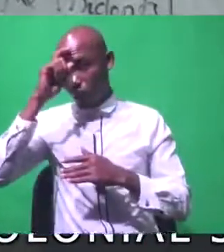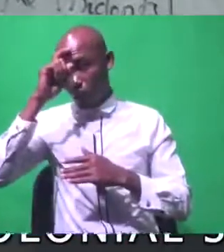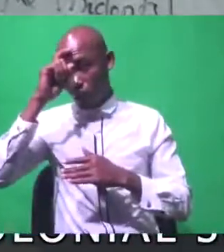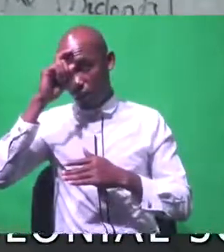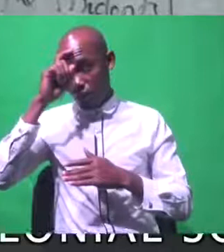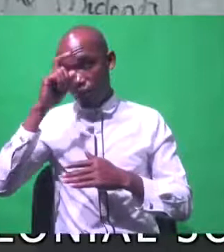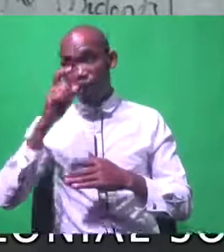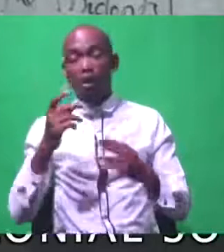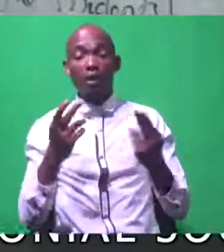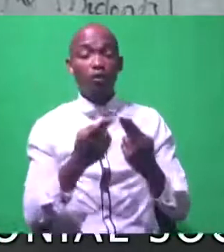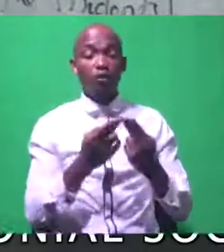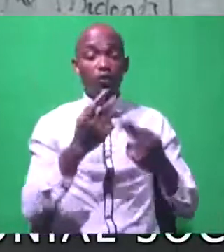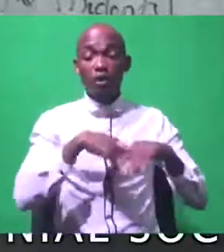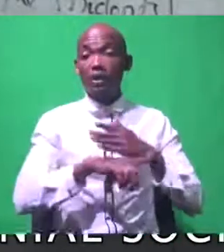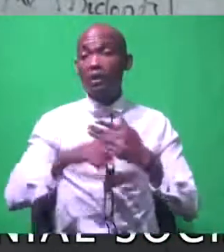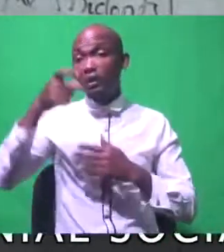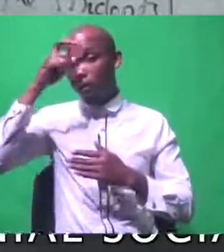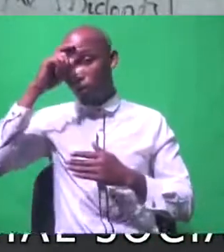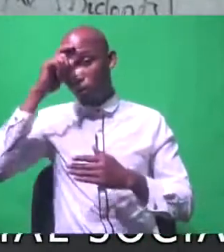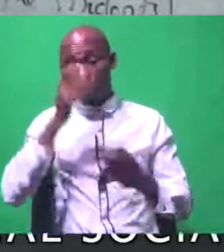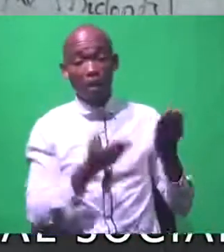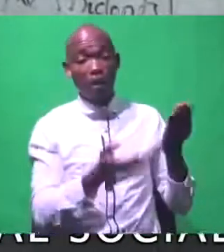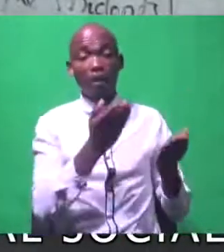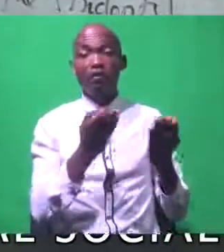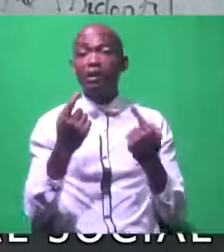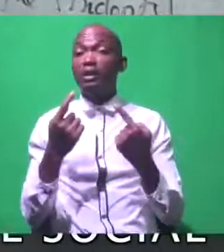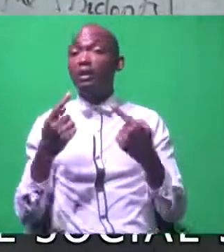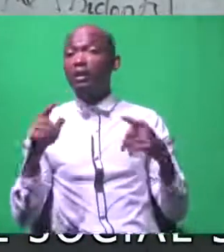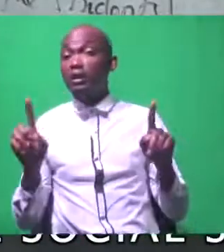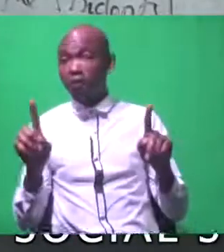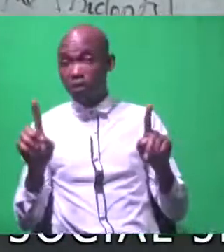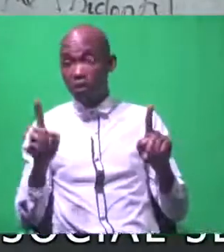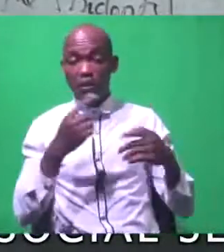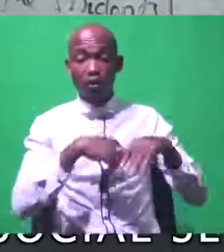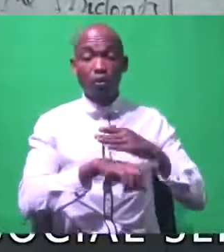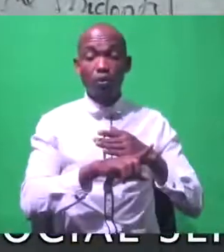and in secondary level is different from the colleges.